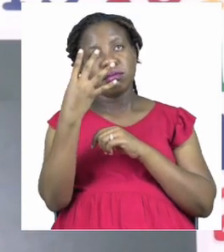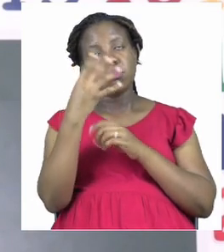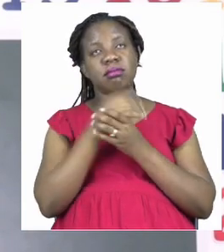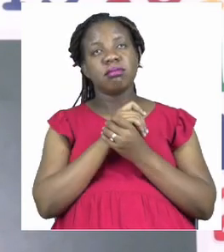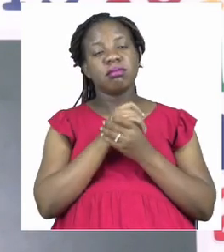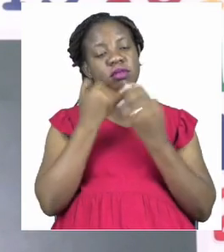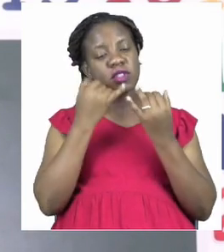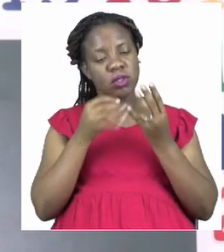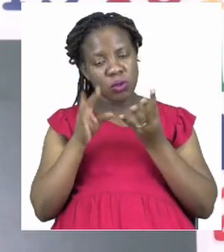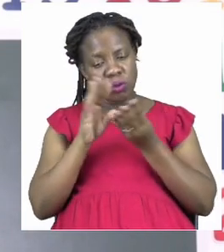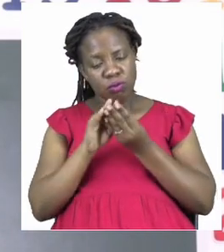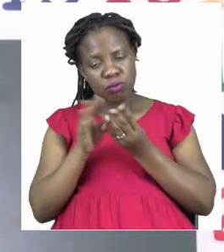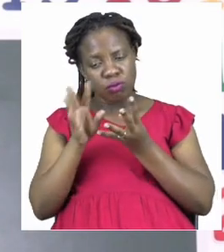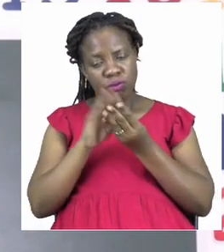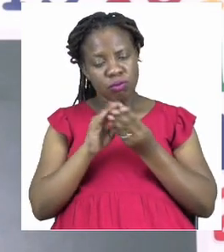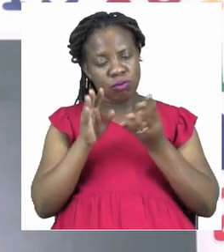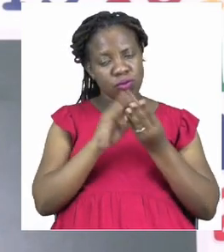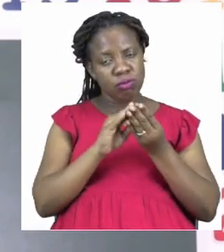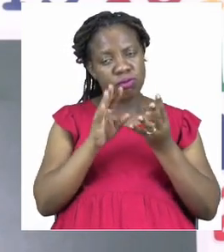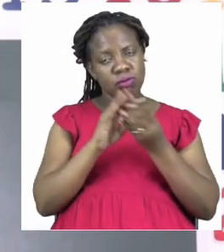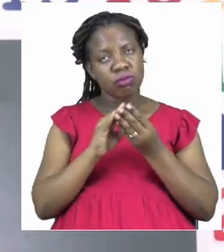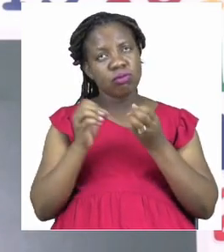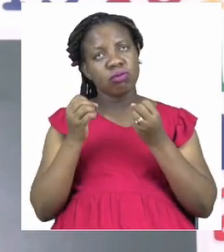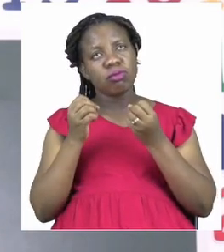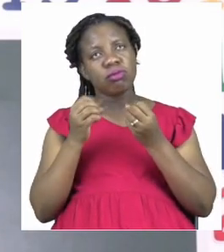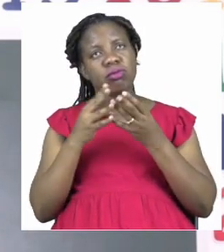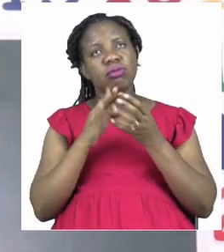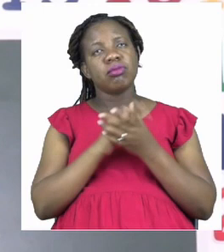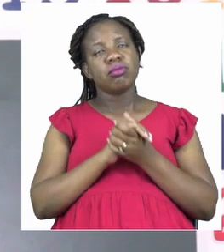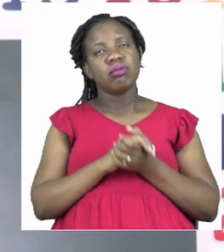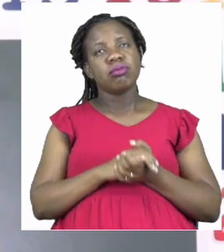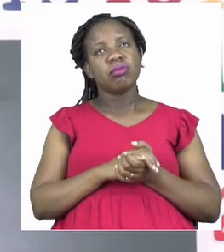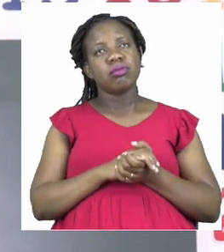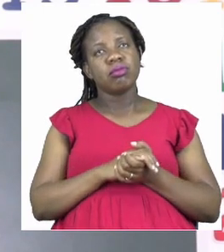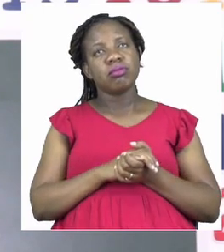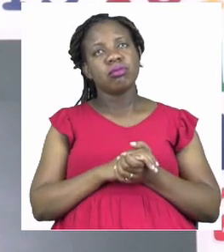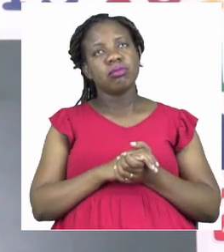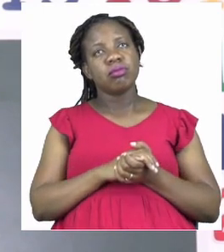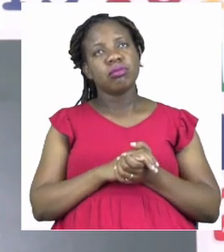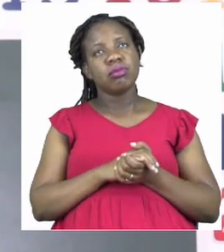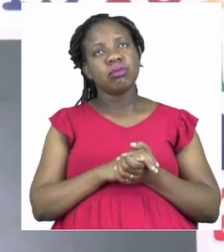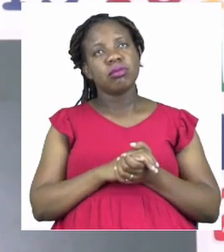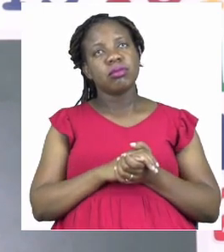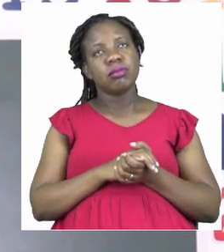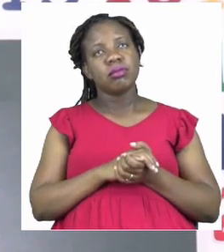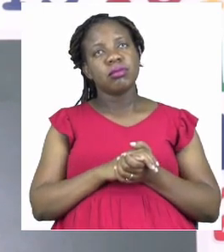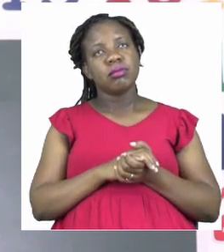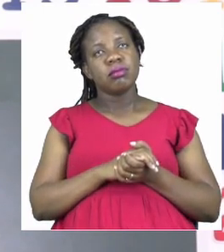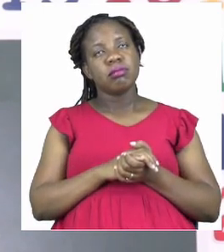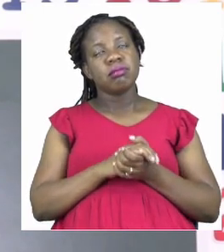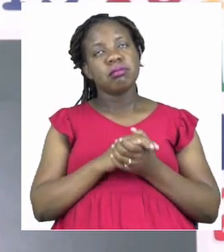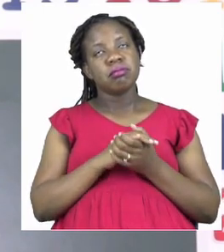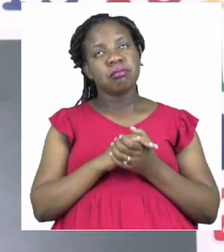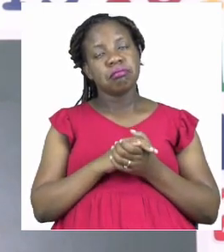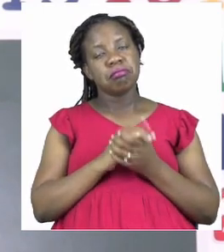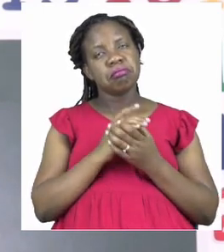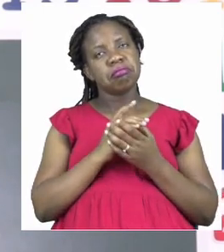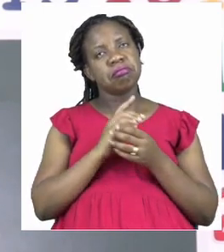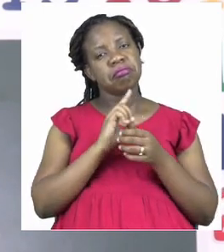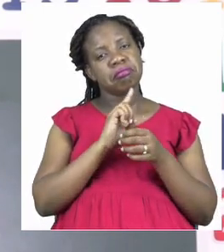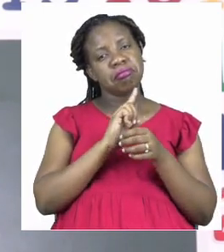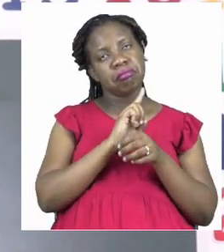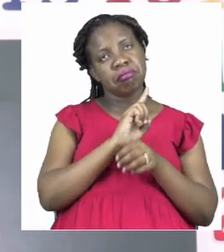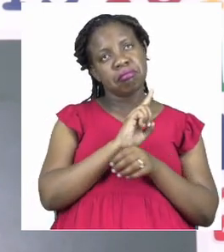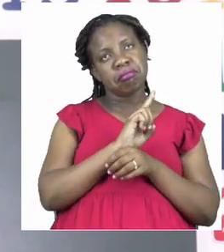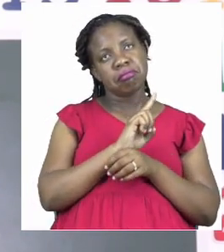10 cents. So we're going to go ahead and color the 10 cents. Very